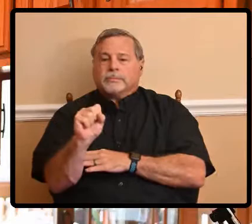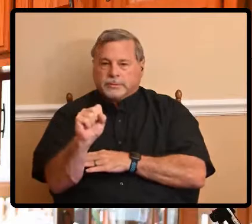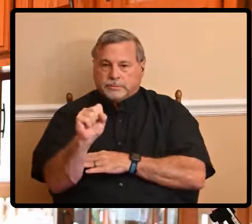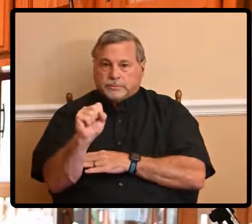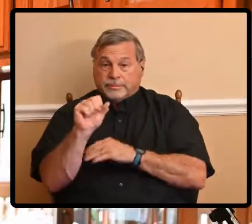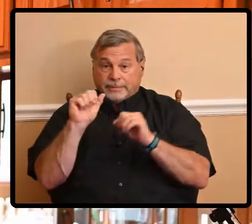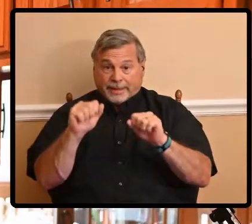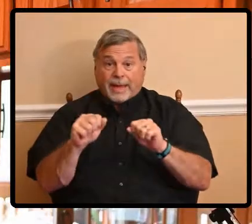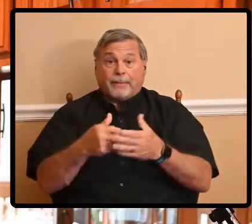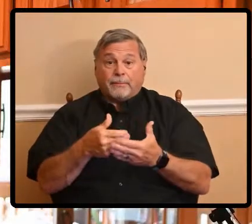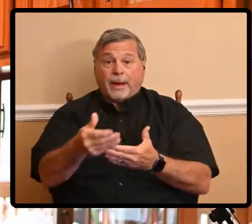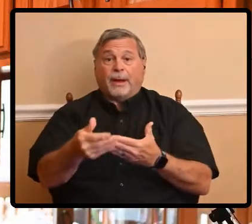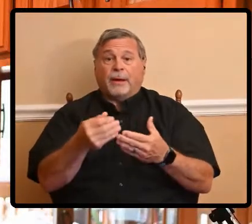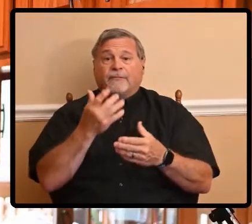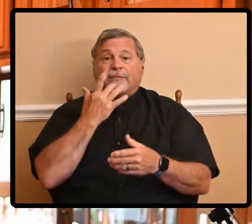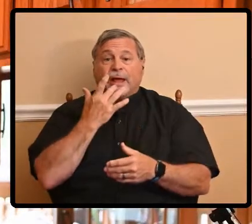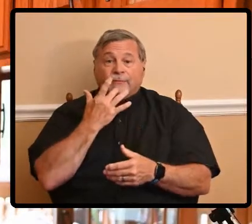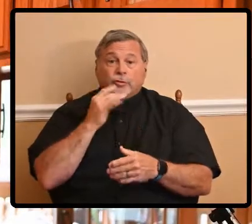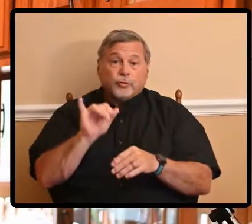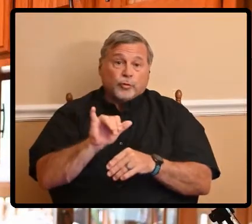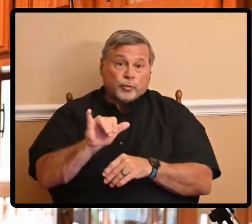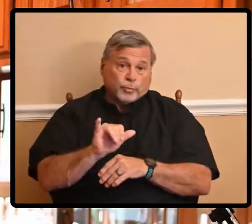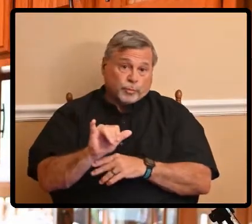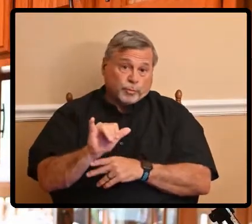you can also get them flavored.